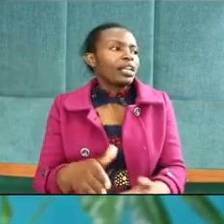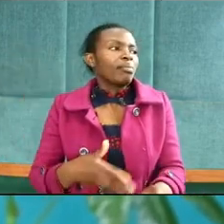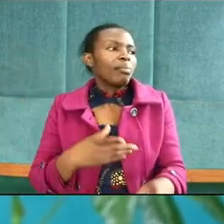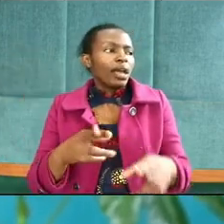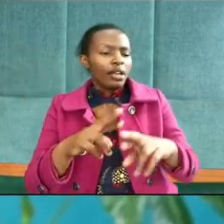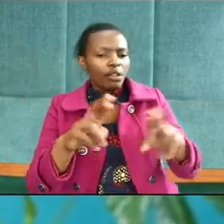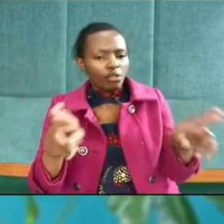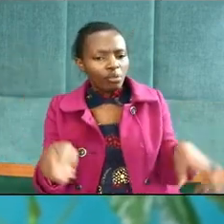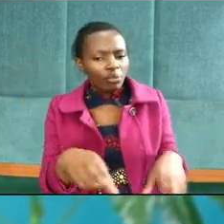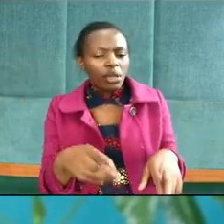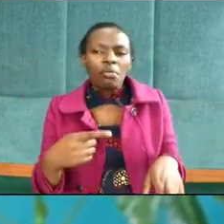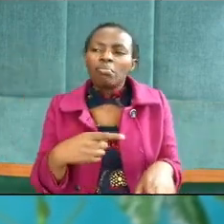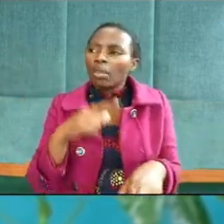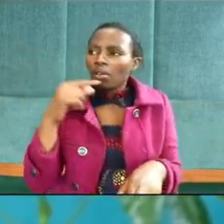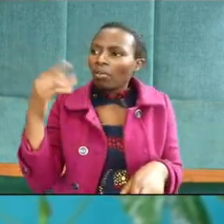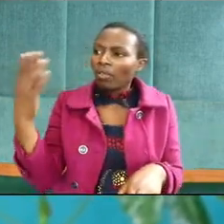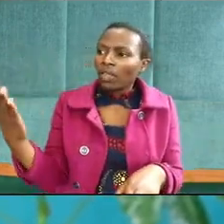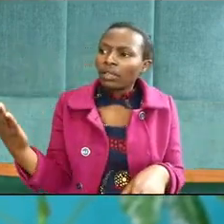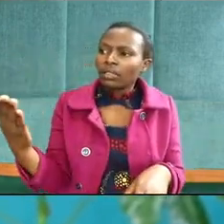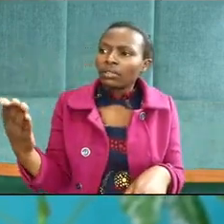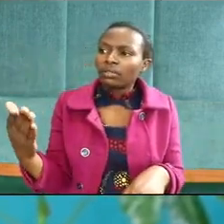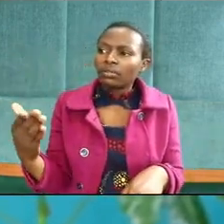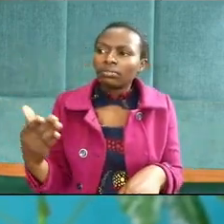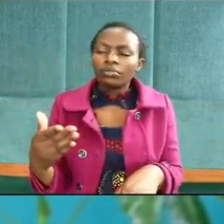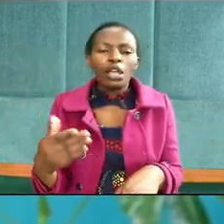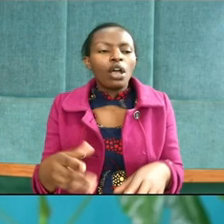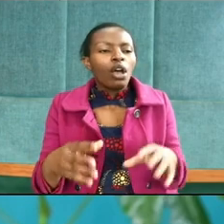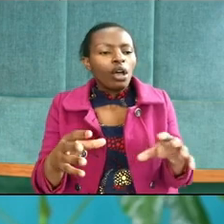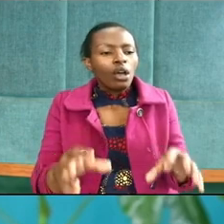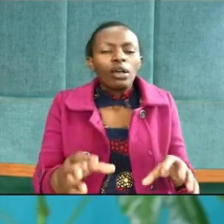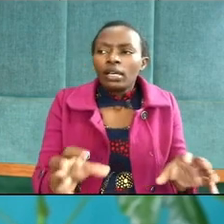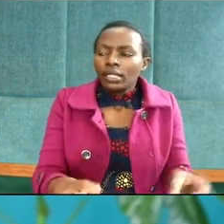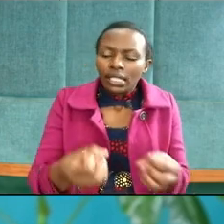I could reach and do this.